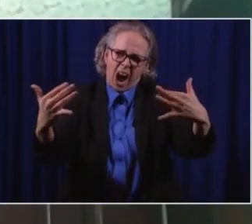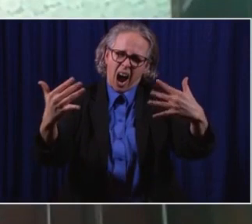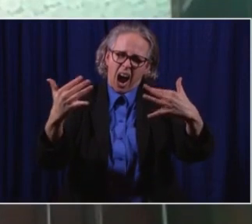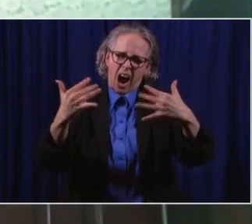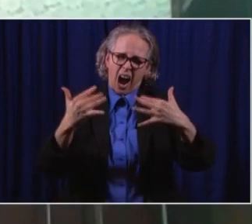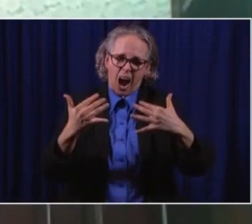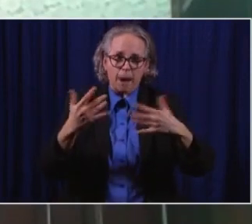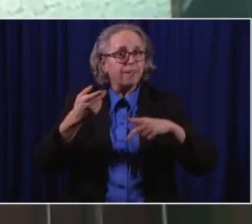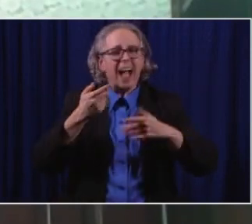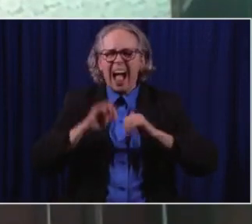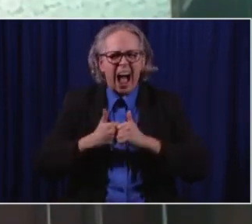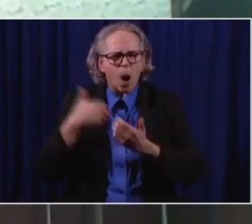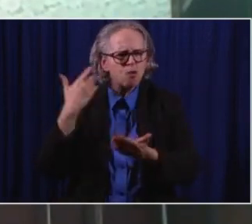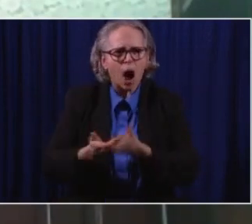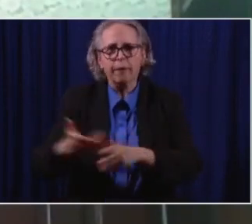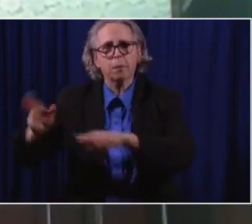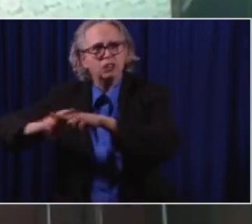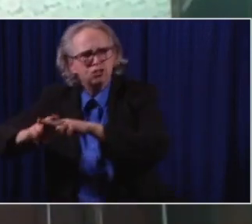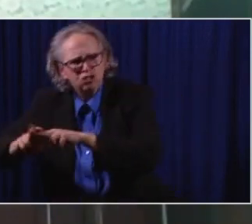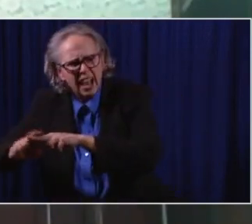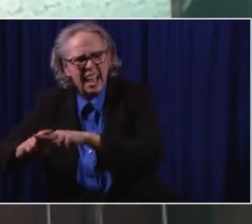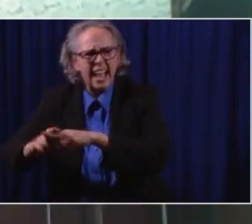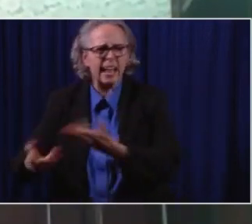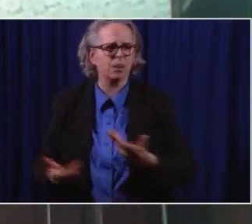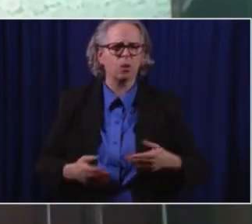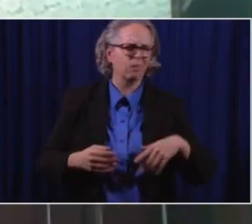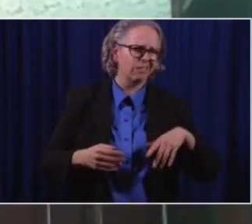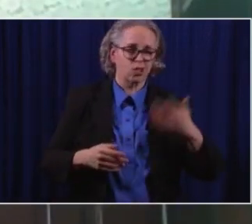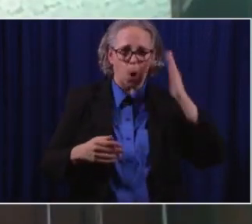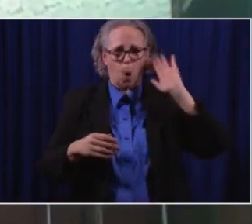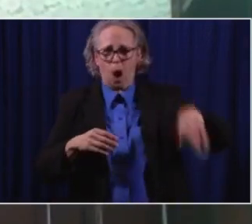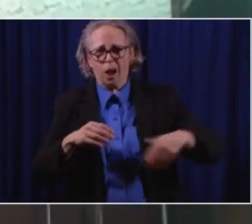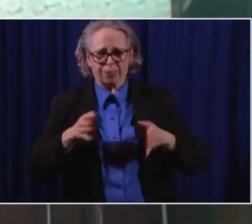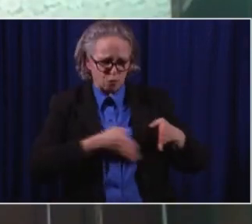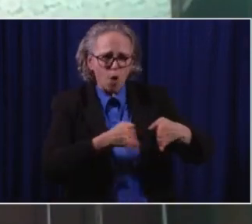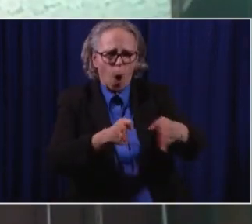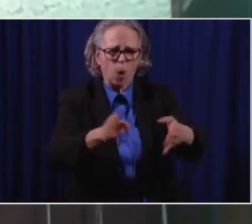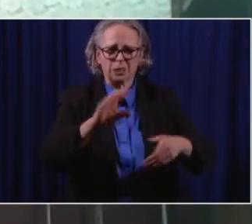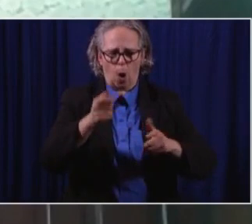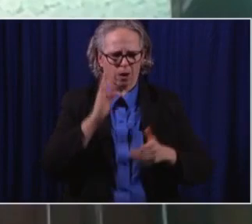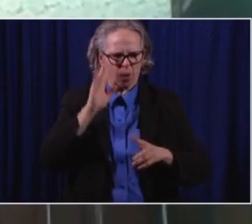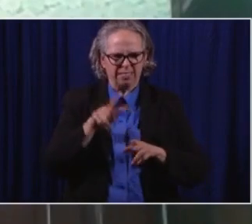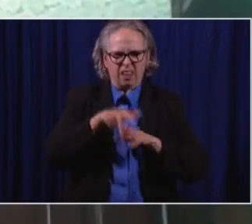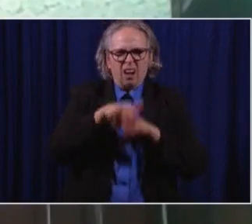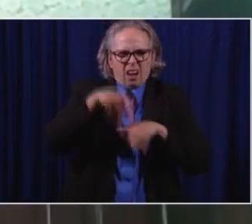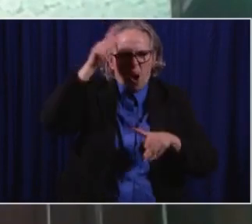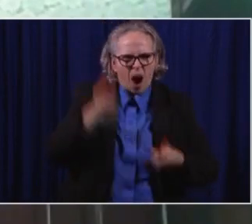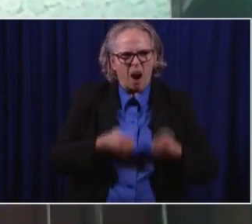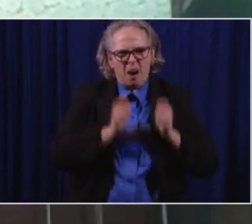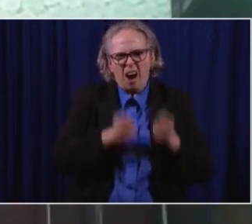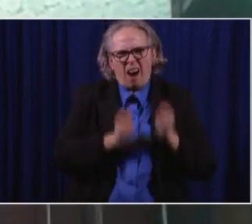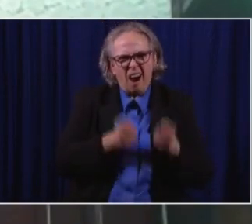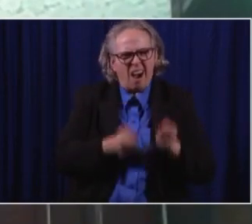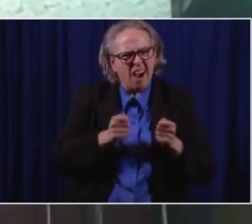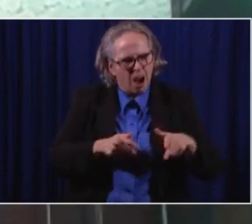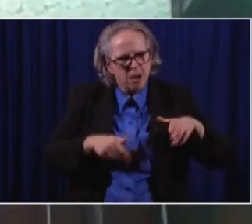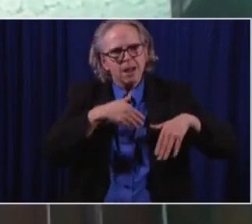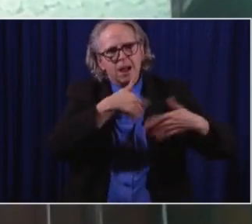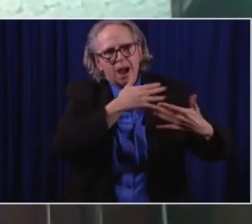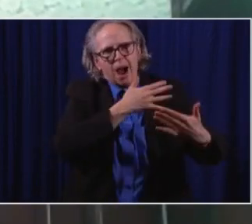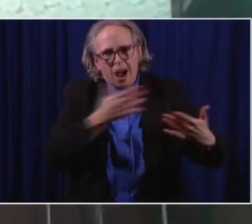venture over Ohio's rather suspect roads and drive here to Marion. They're going to gather before that front porch